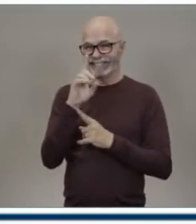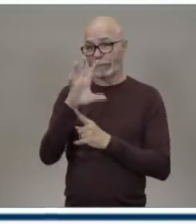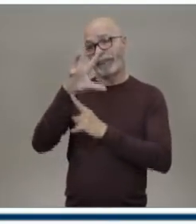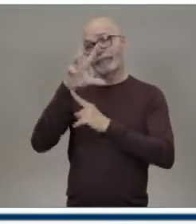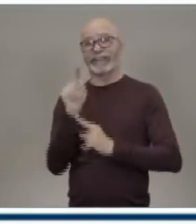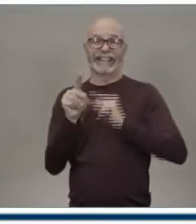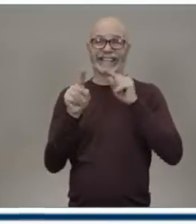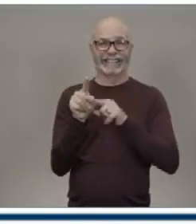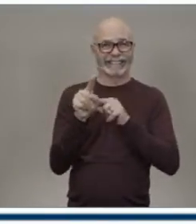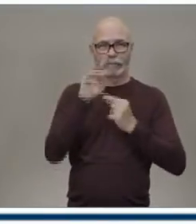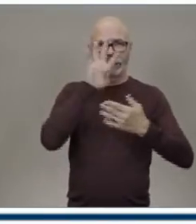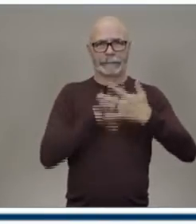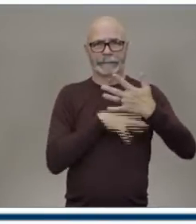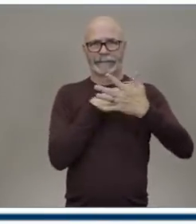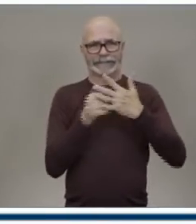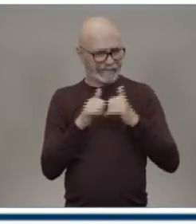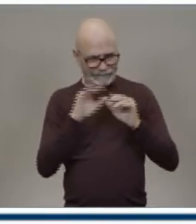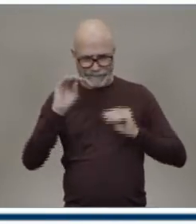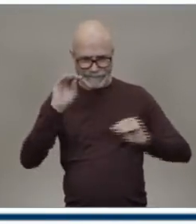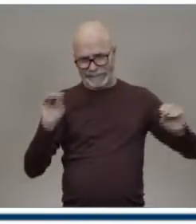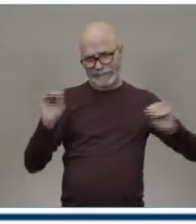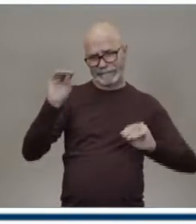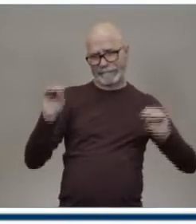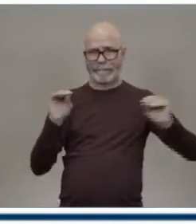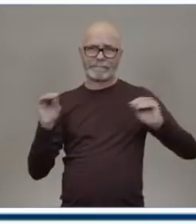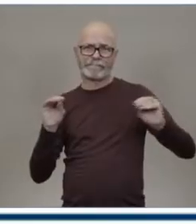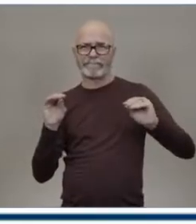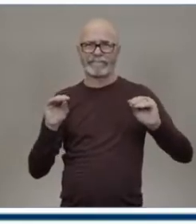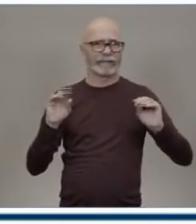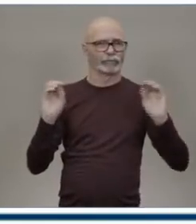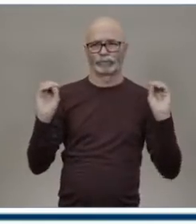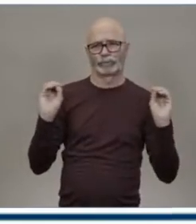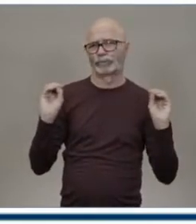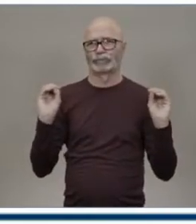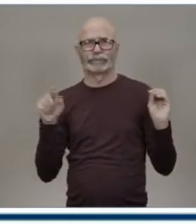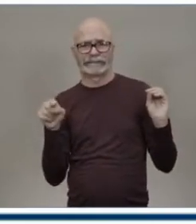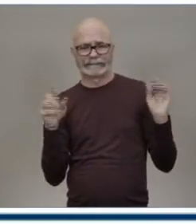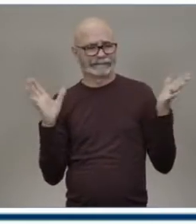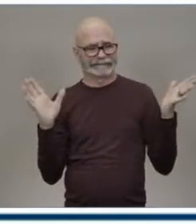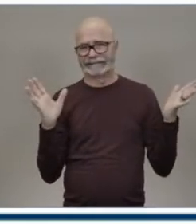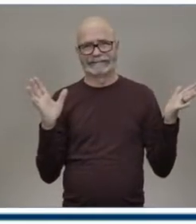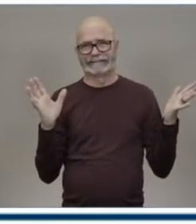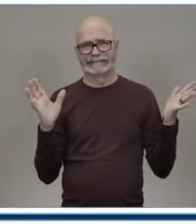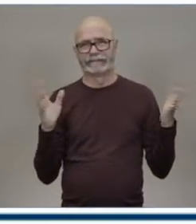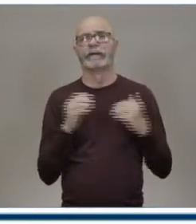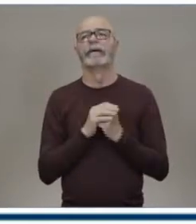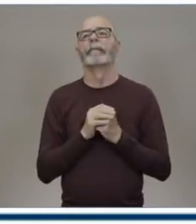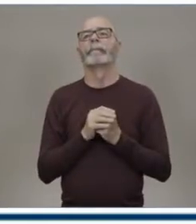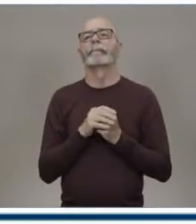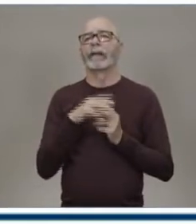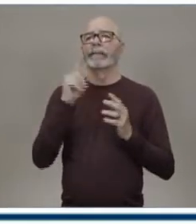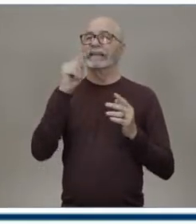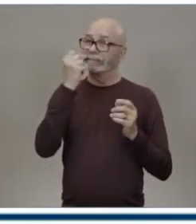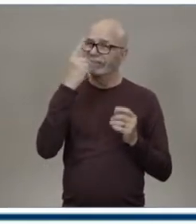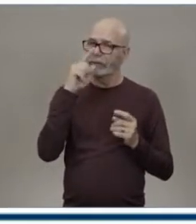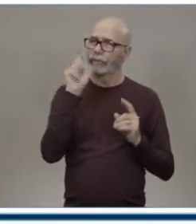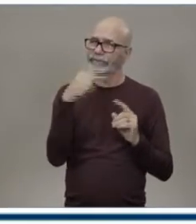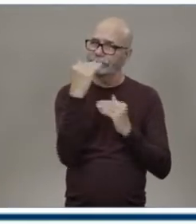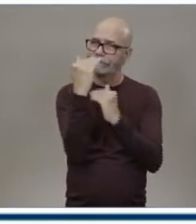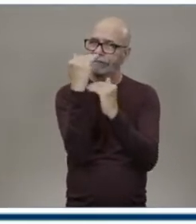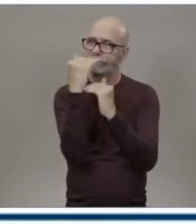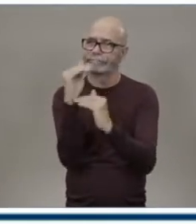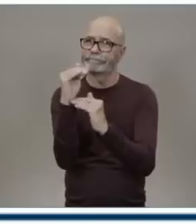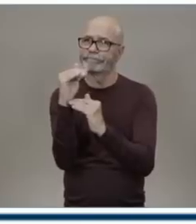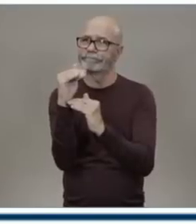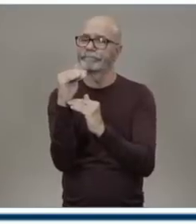me. But we have limited amounts of vaccine in this week now. We're getting more Moderna this week,